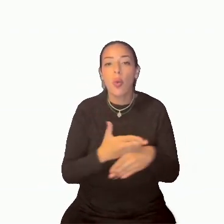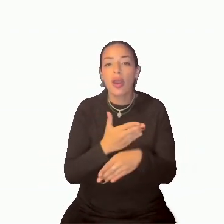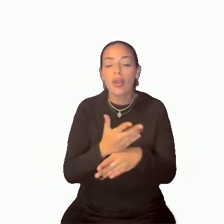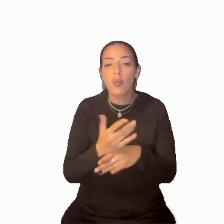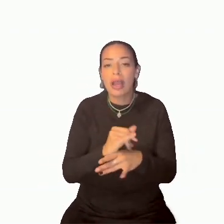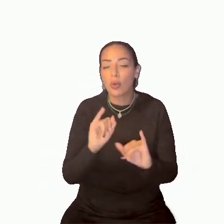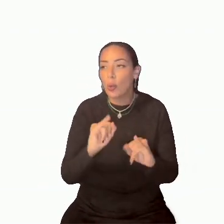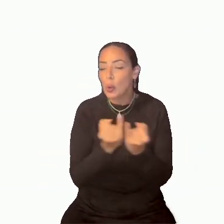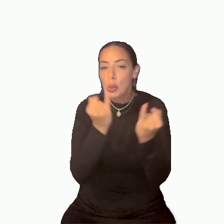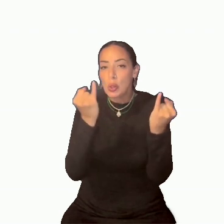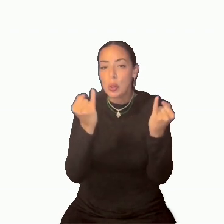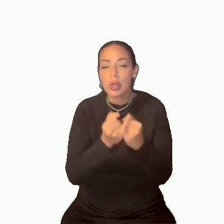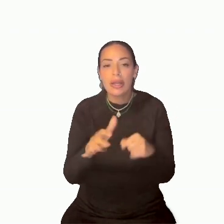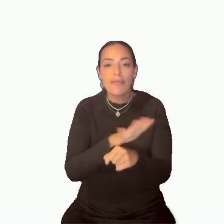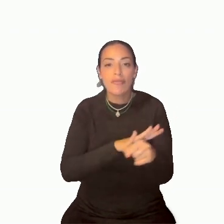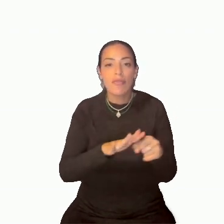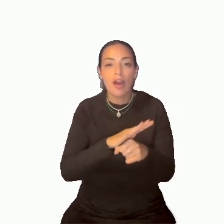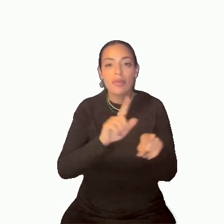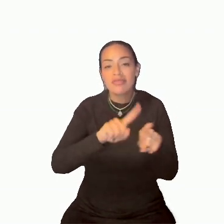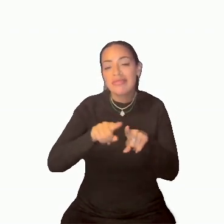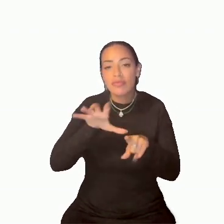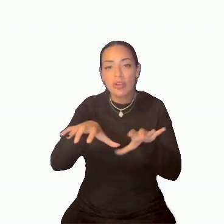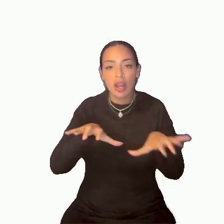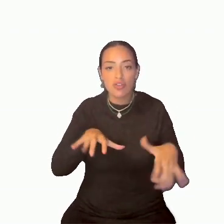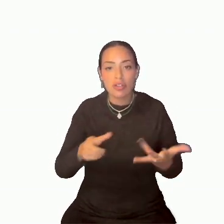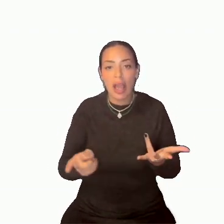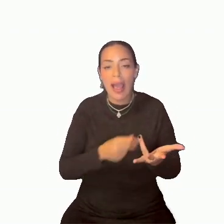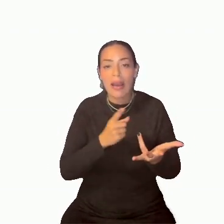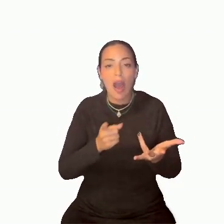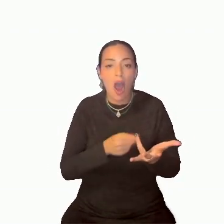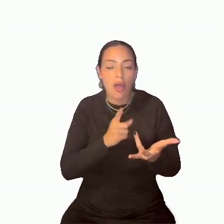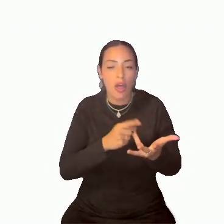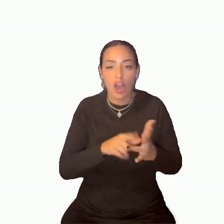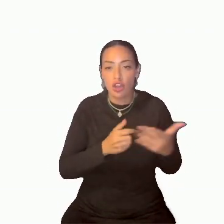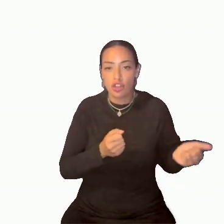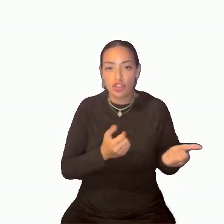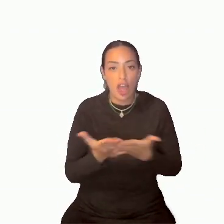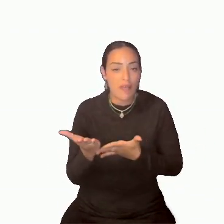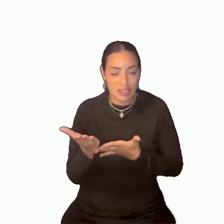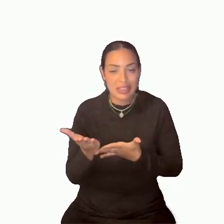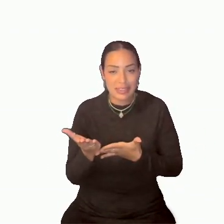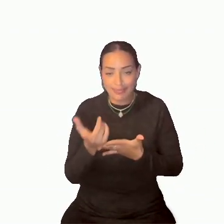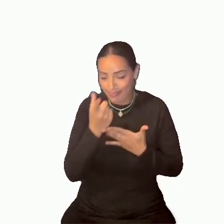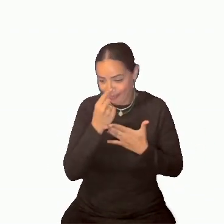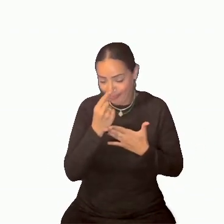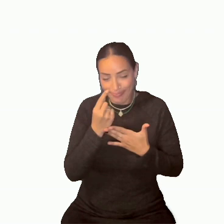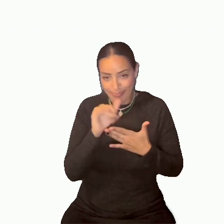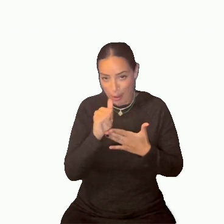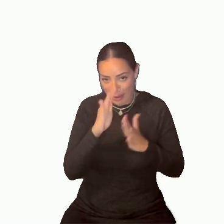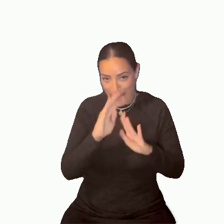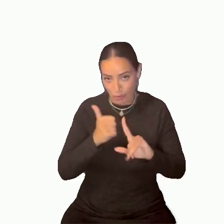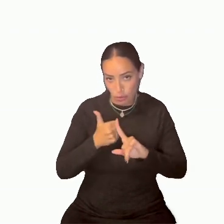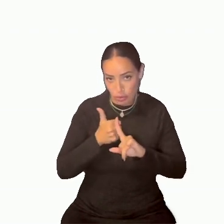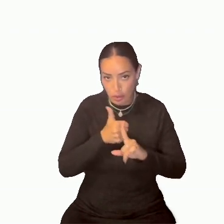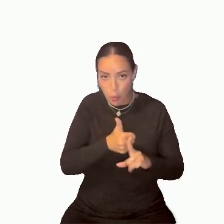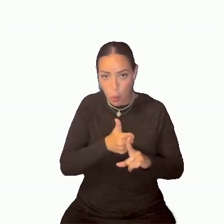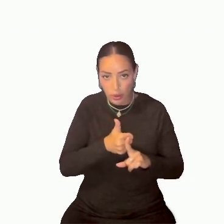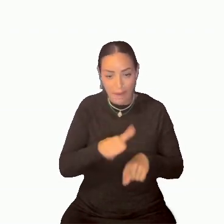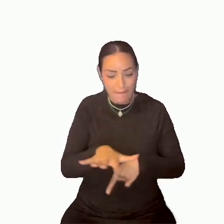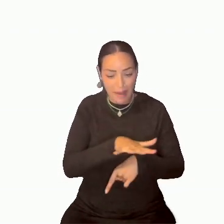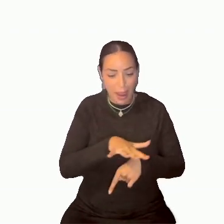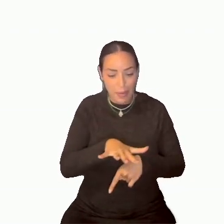overseas, and other statutory and non-statutory services who may become involved in supporting a bereaved family following a sudden death.